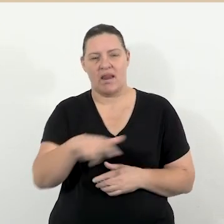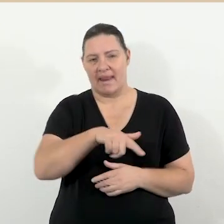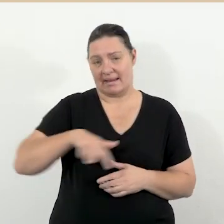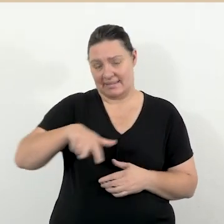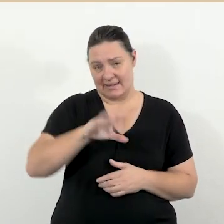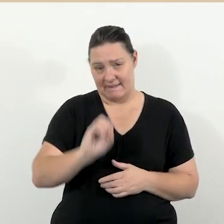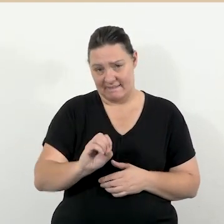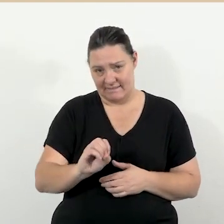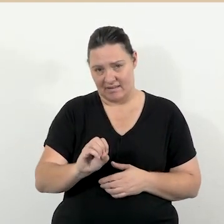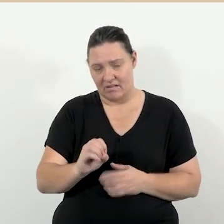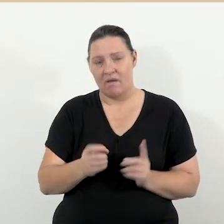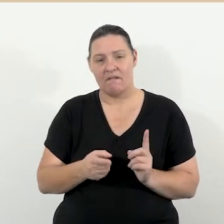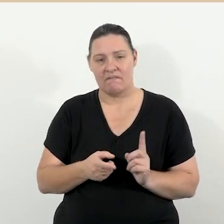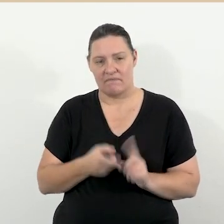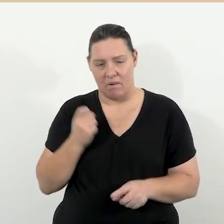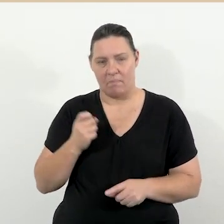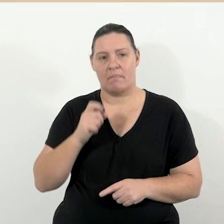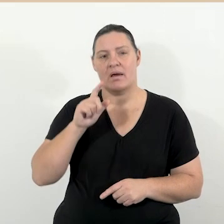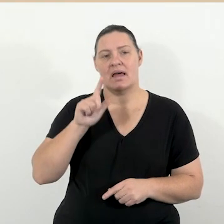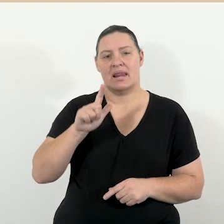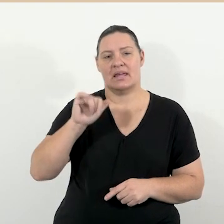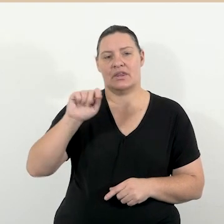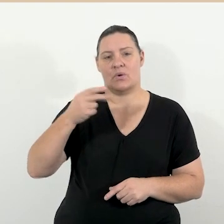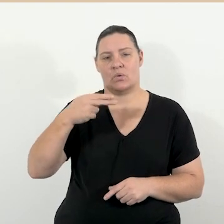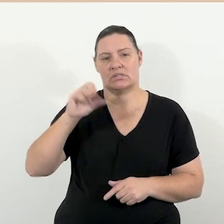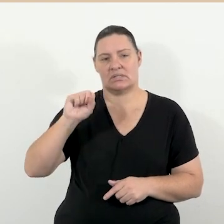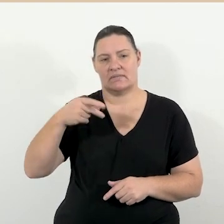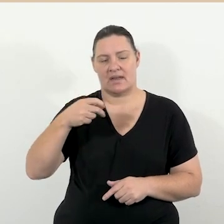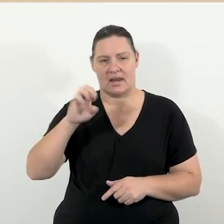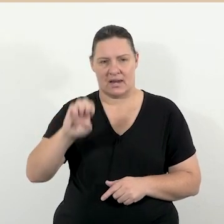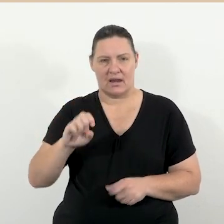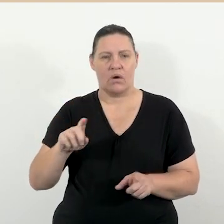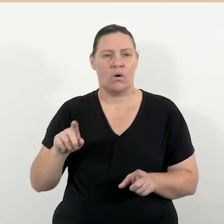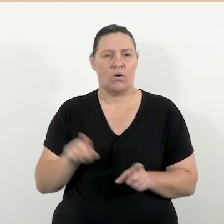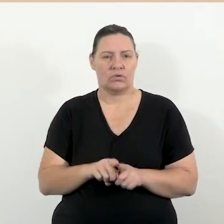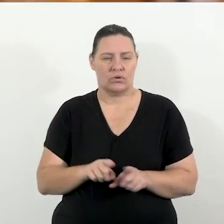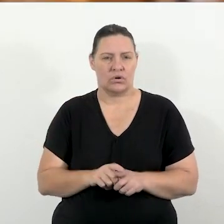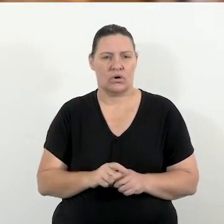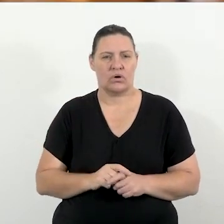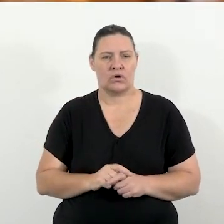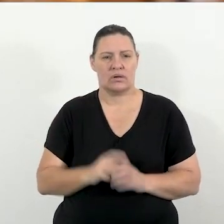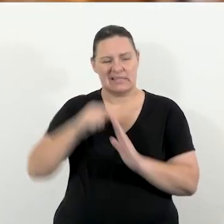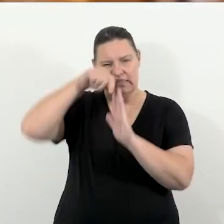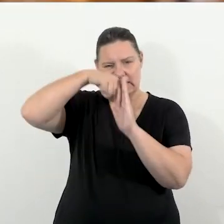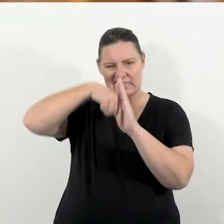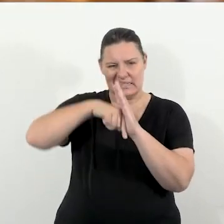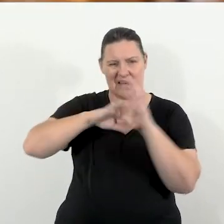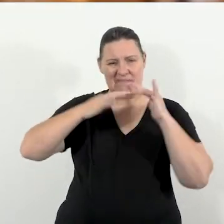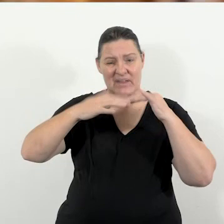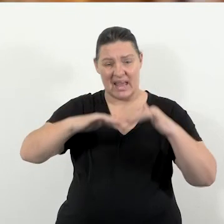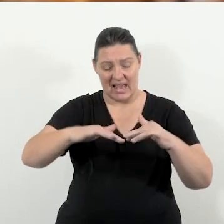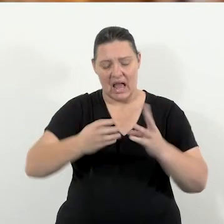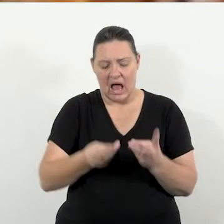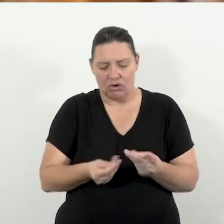the land that consists of the lithosphere, as well as the sea floor, the one that you find deep down in the